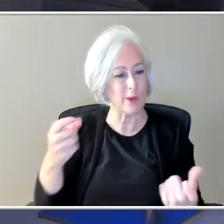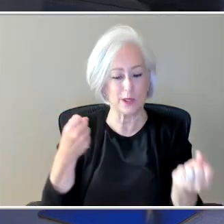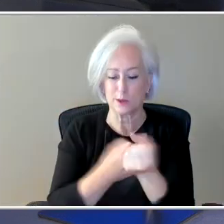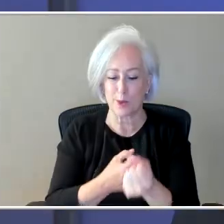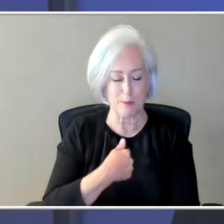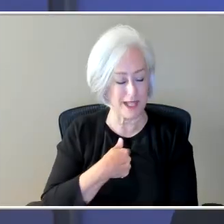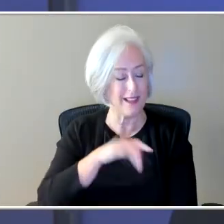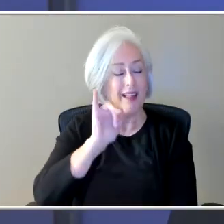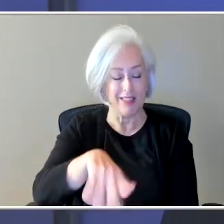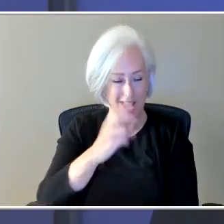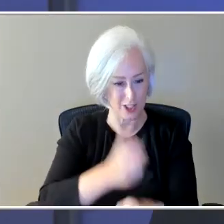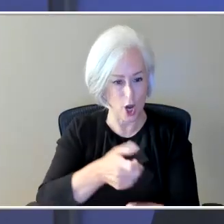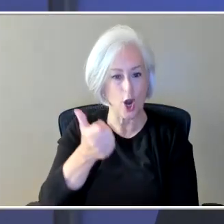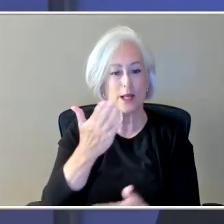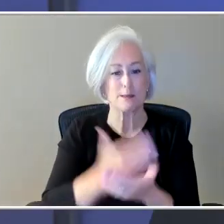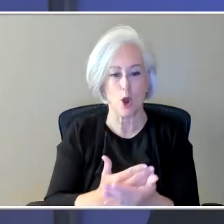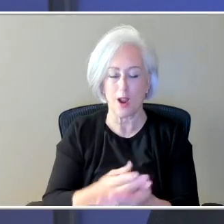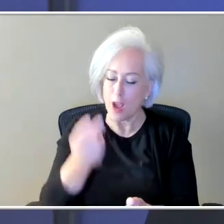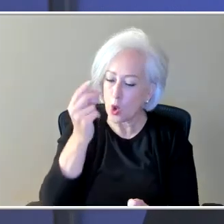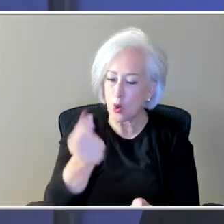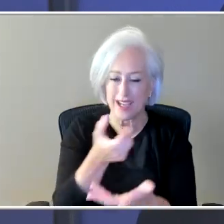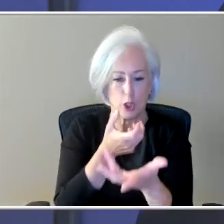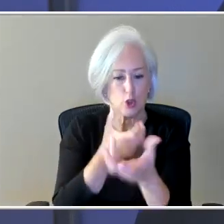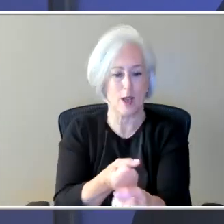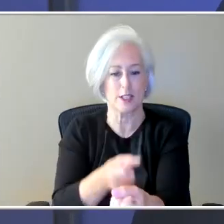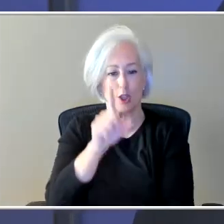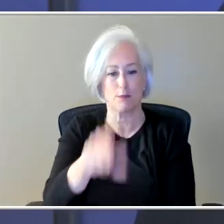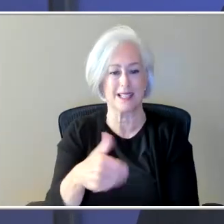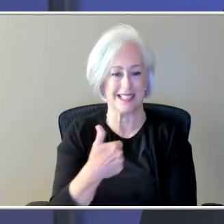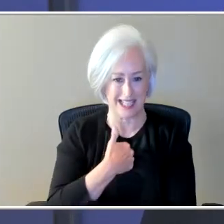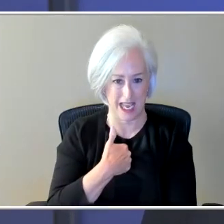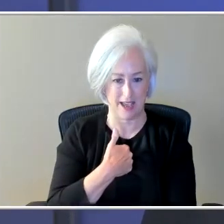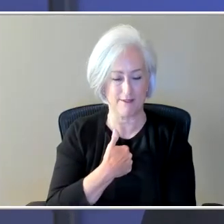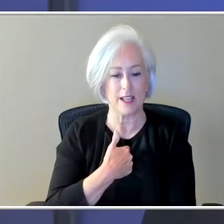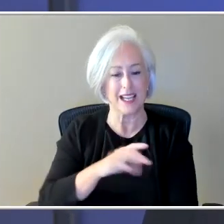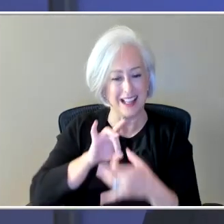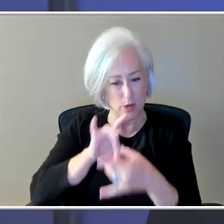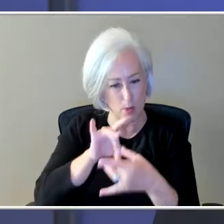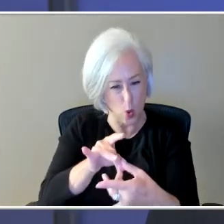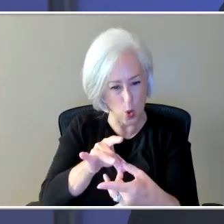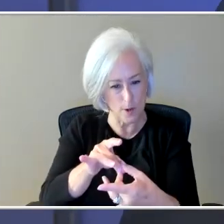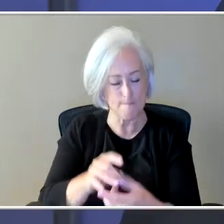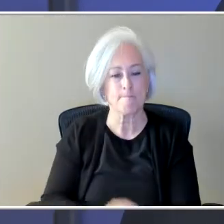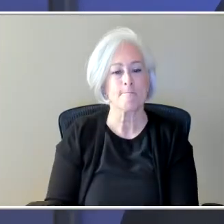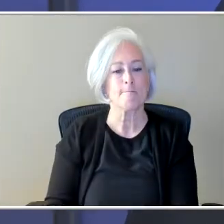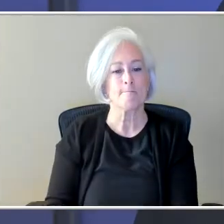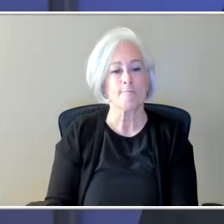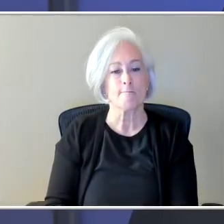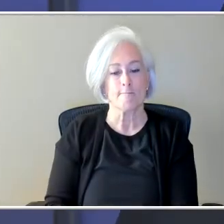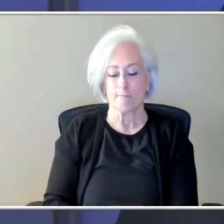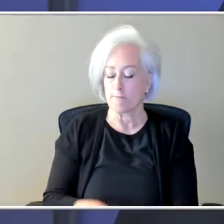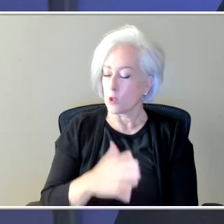is the quick trust that has to be in the rapport that was built. It made it so that it was seamless in the transition with my